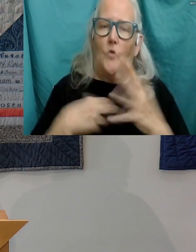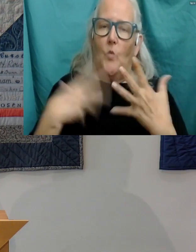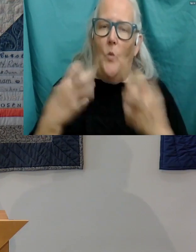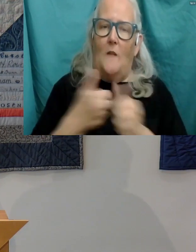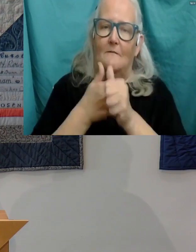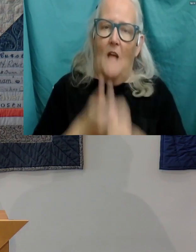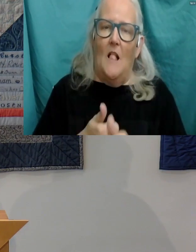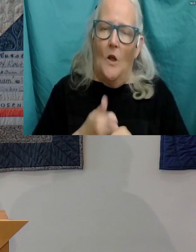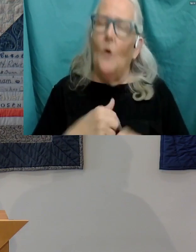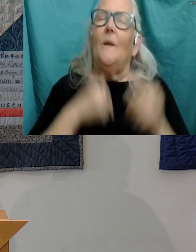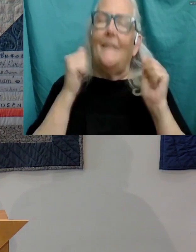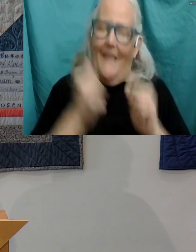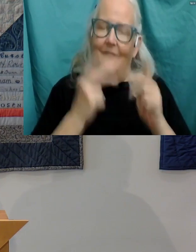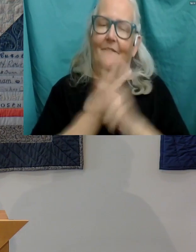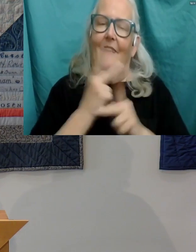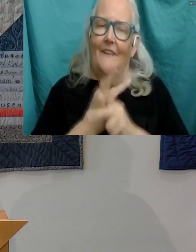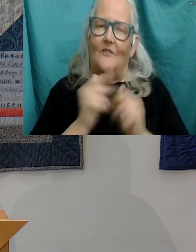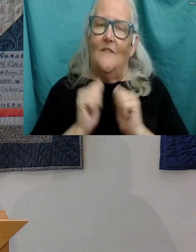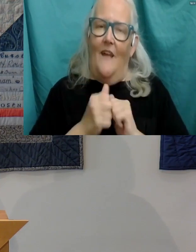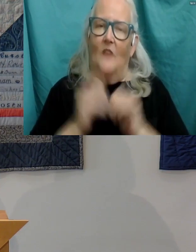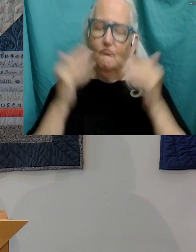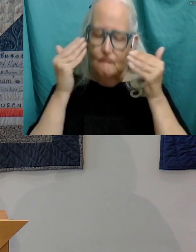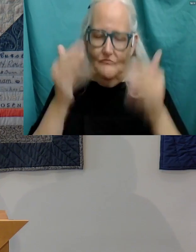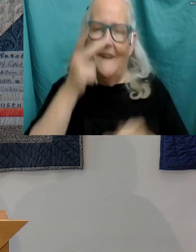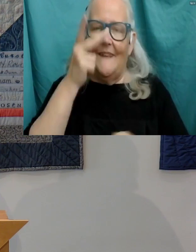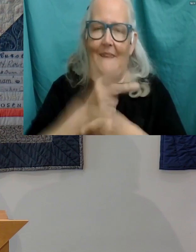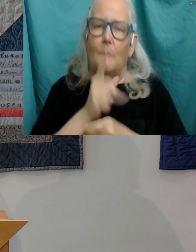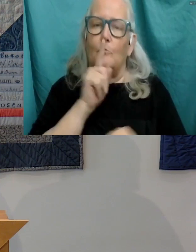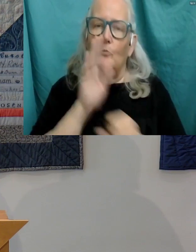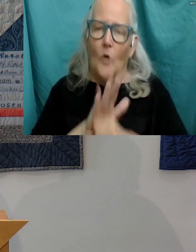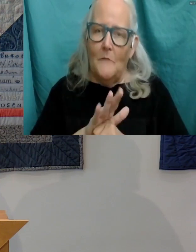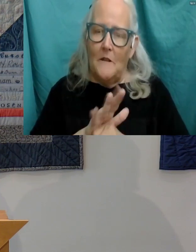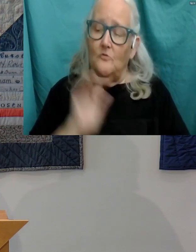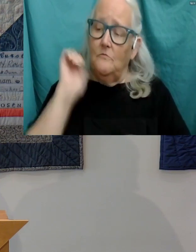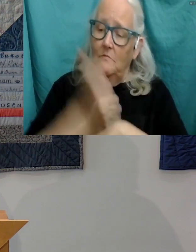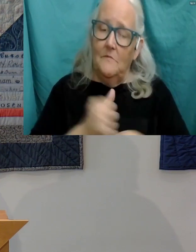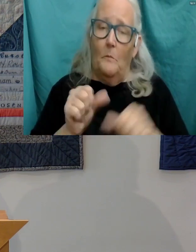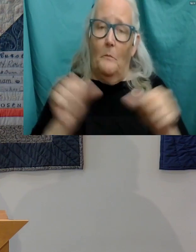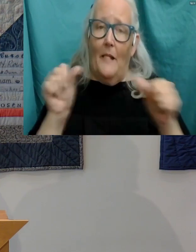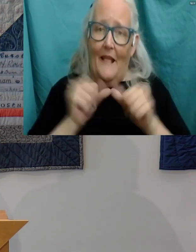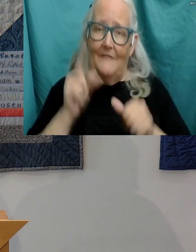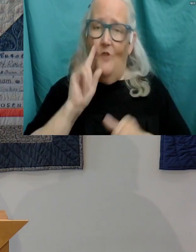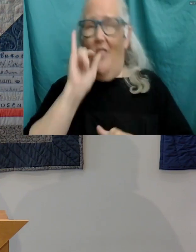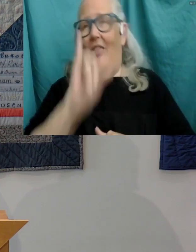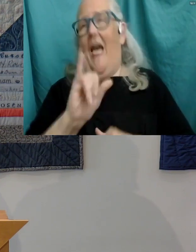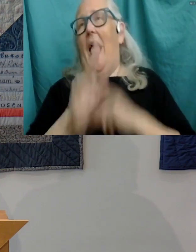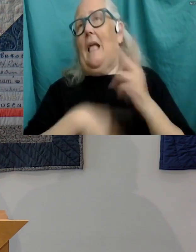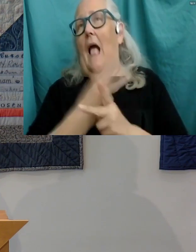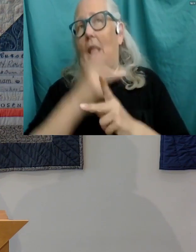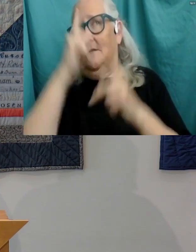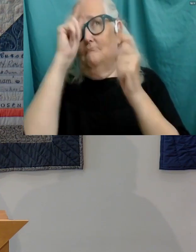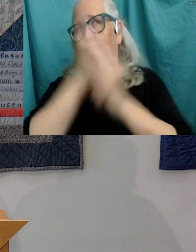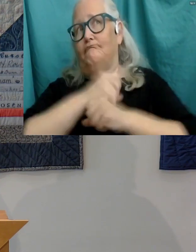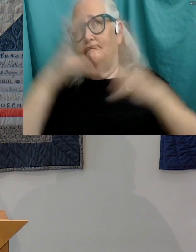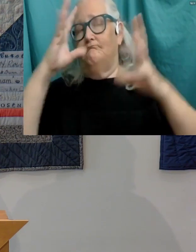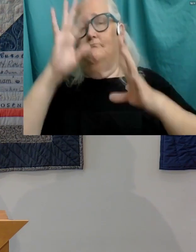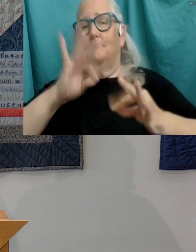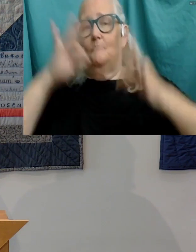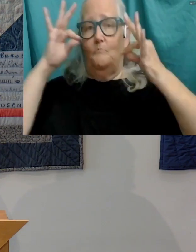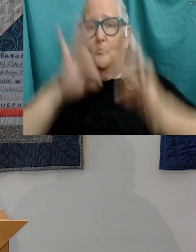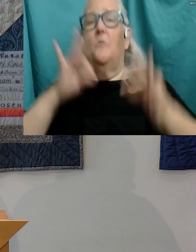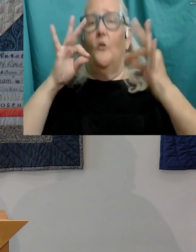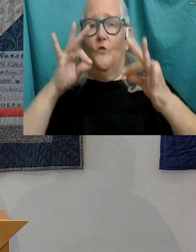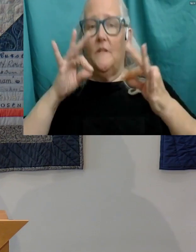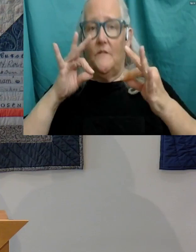that promise, to create places for this vision of paradise, to be heterotopias centered in love and